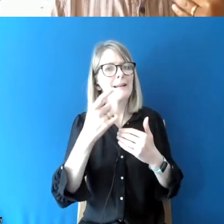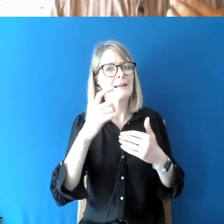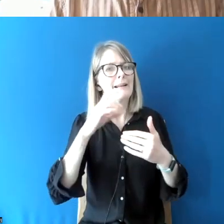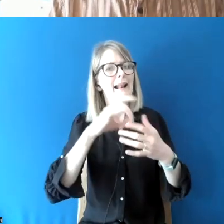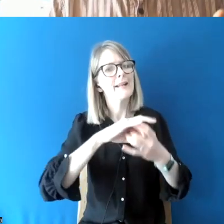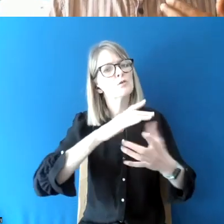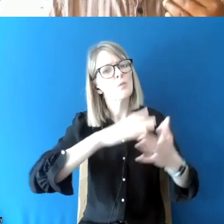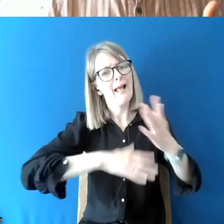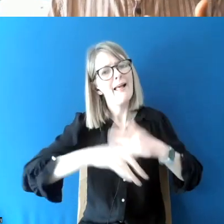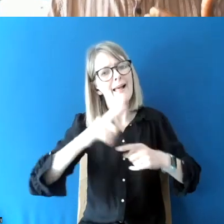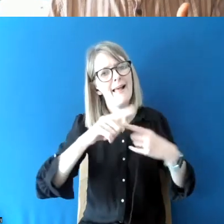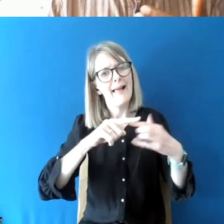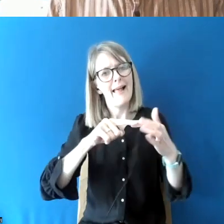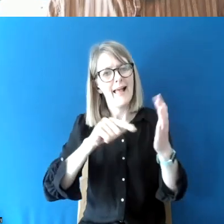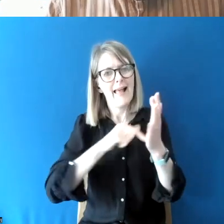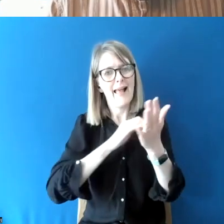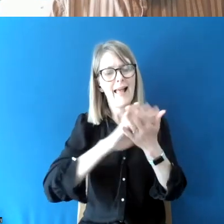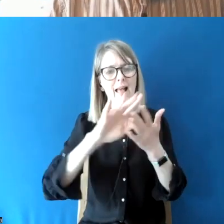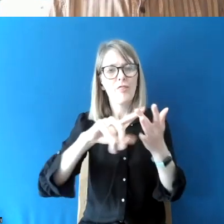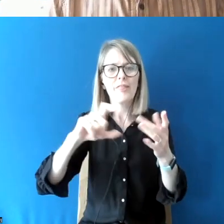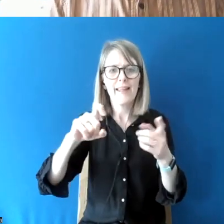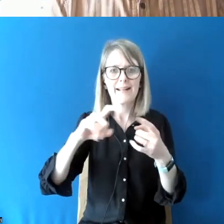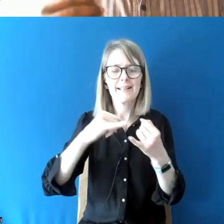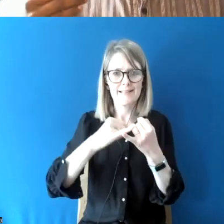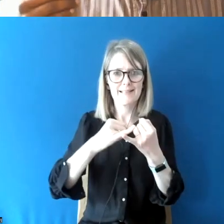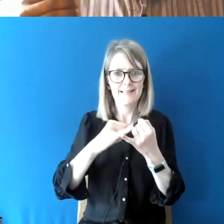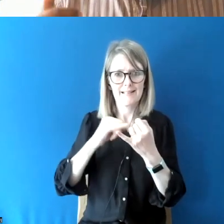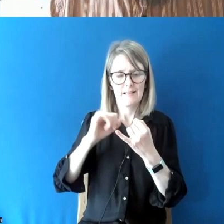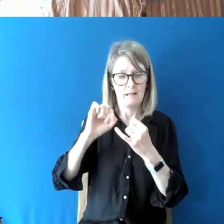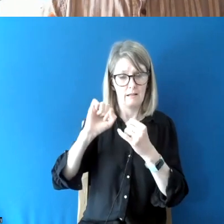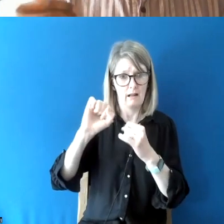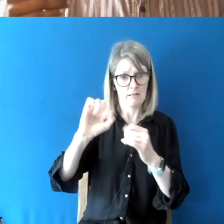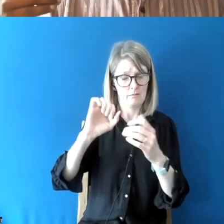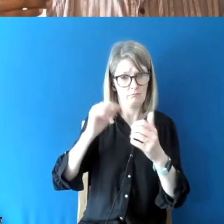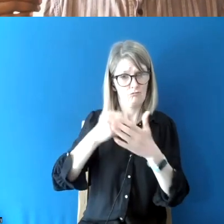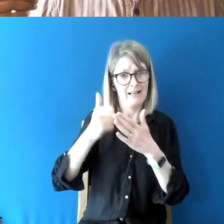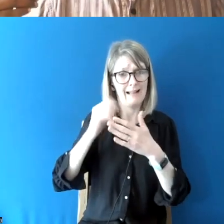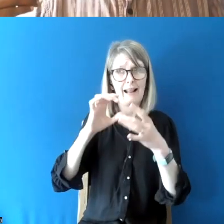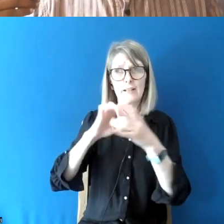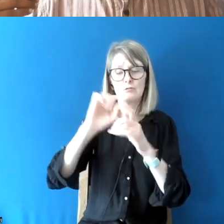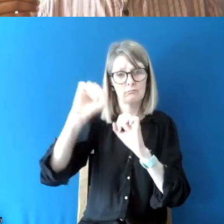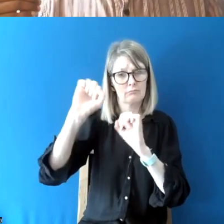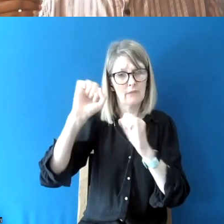often developed by those who are in power. And that's why we need to actually